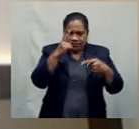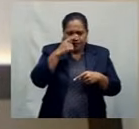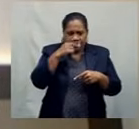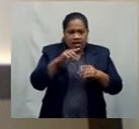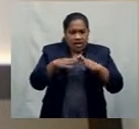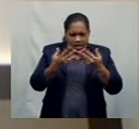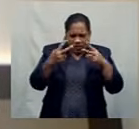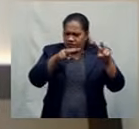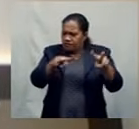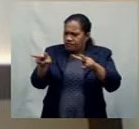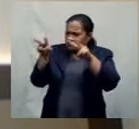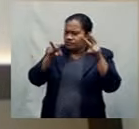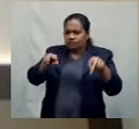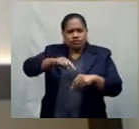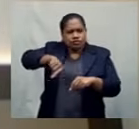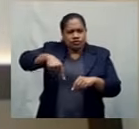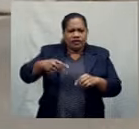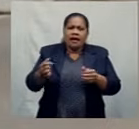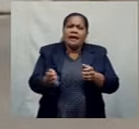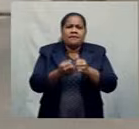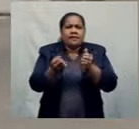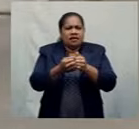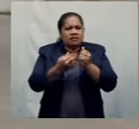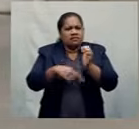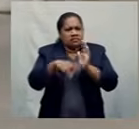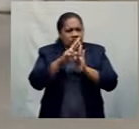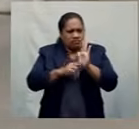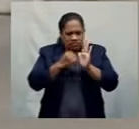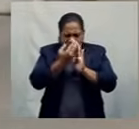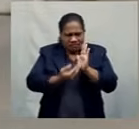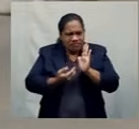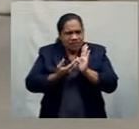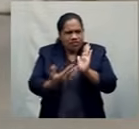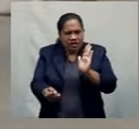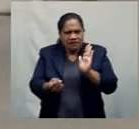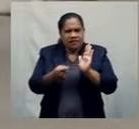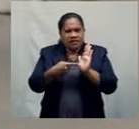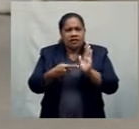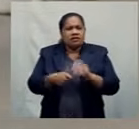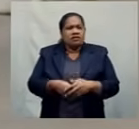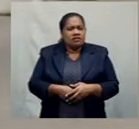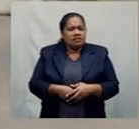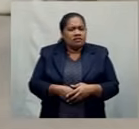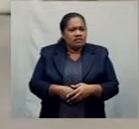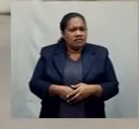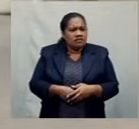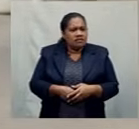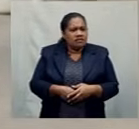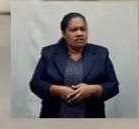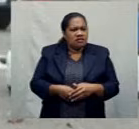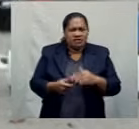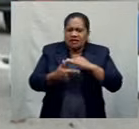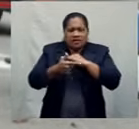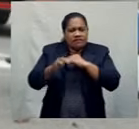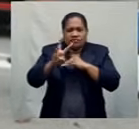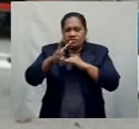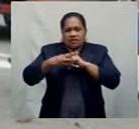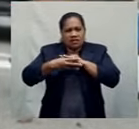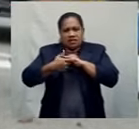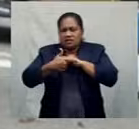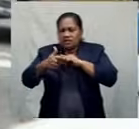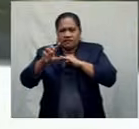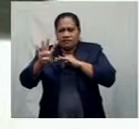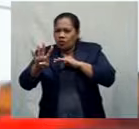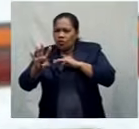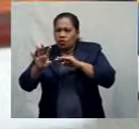the moment, many of the precautions that are currently being taken would be equivocal to a level 3 or a level 4 lockdown in New